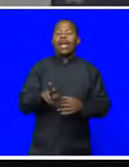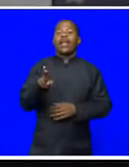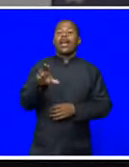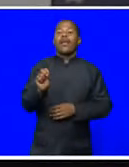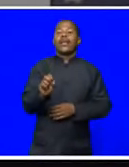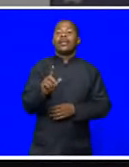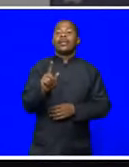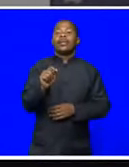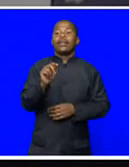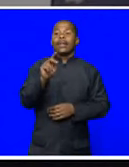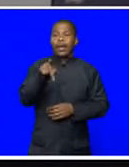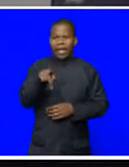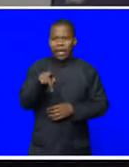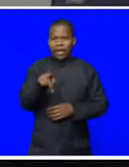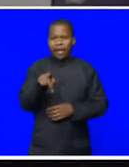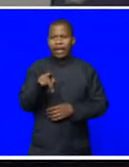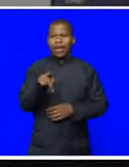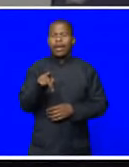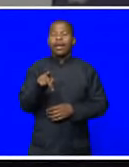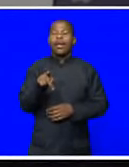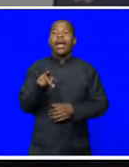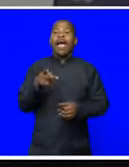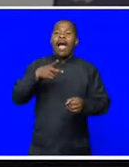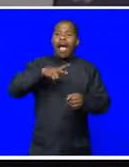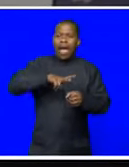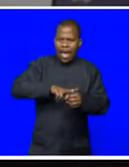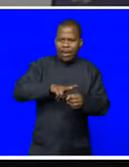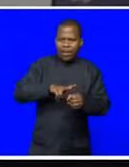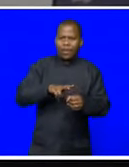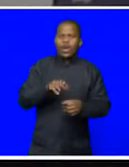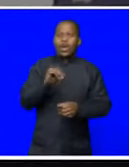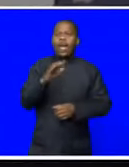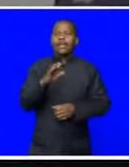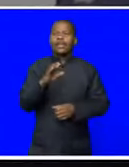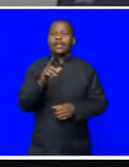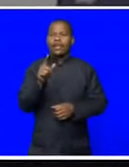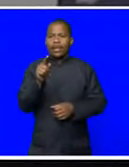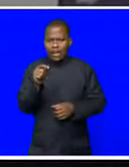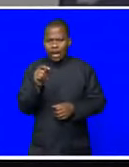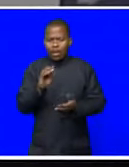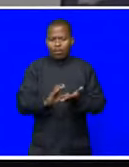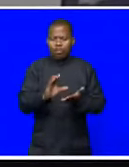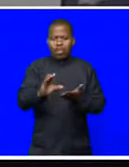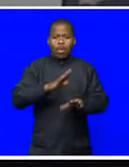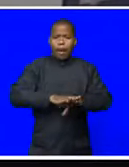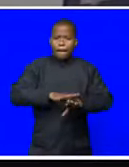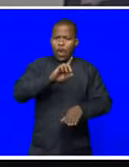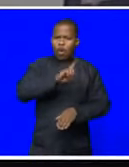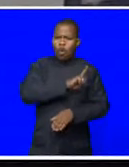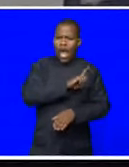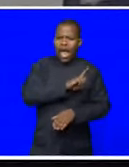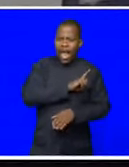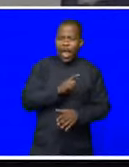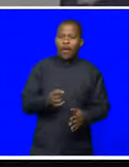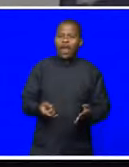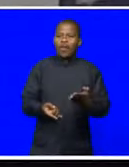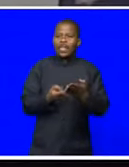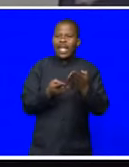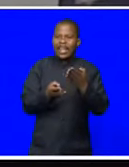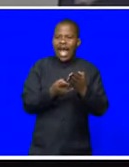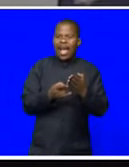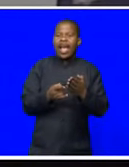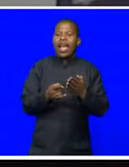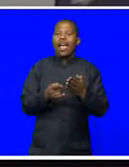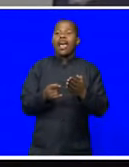and Technology Park has invested in ICT to ensure the possibility and